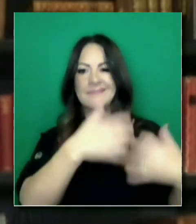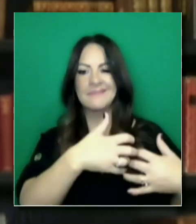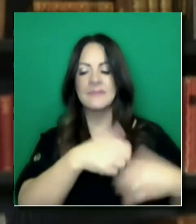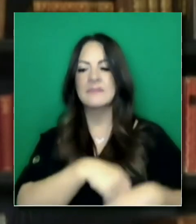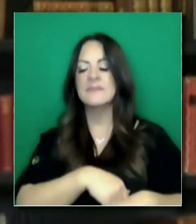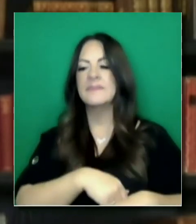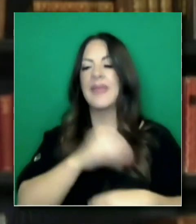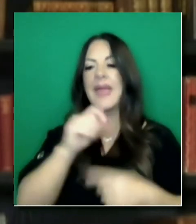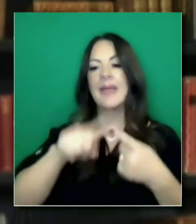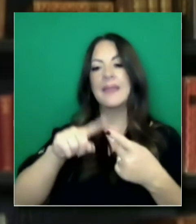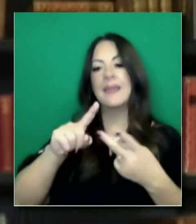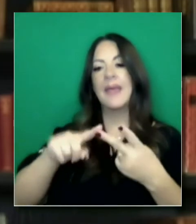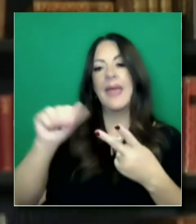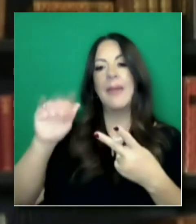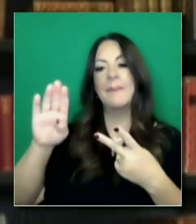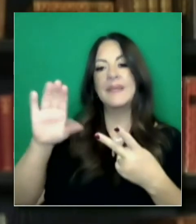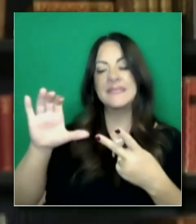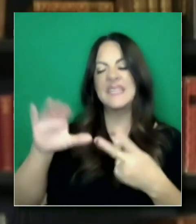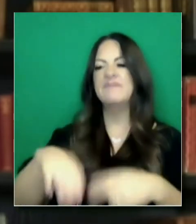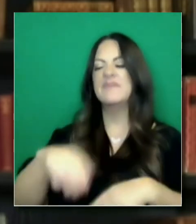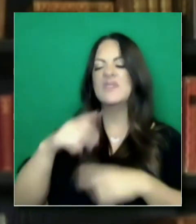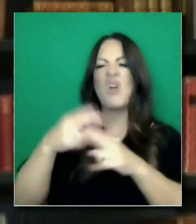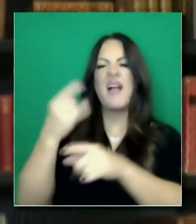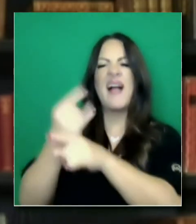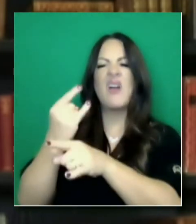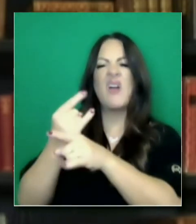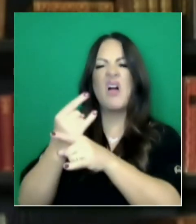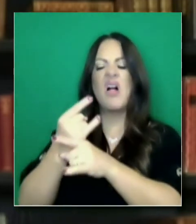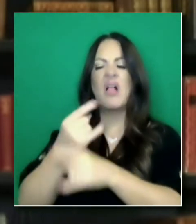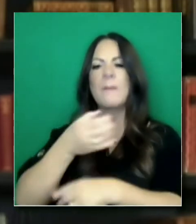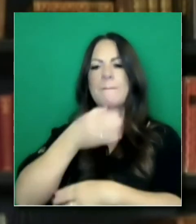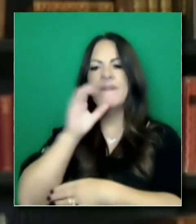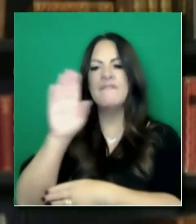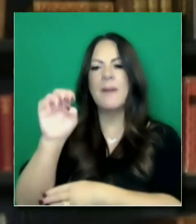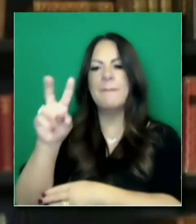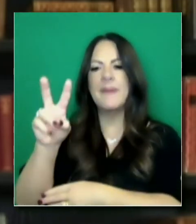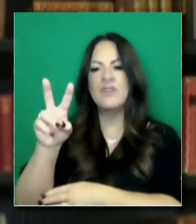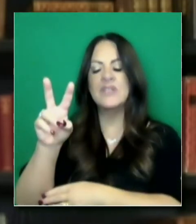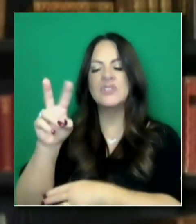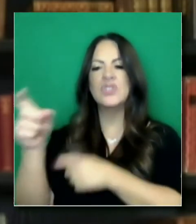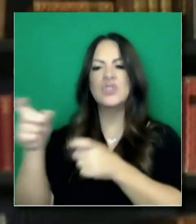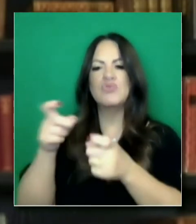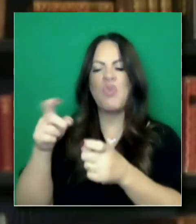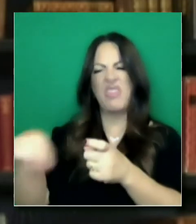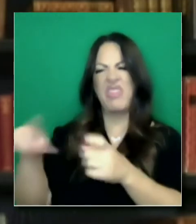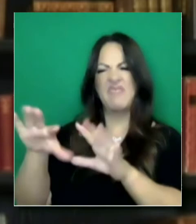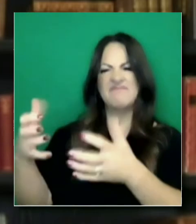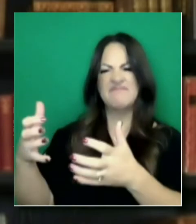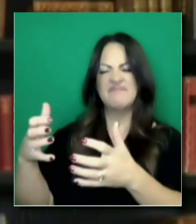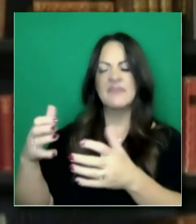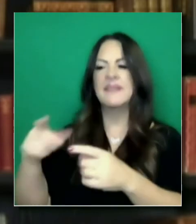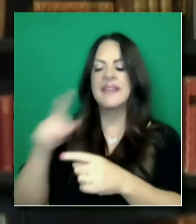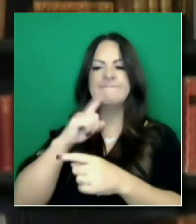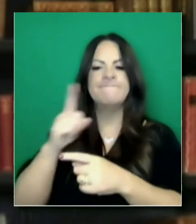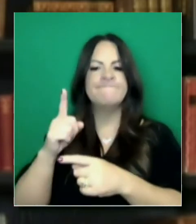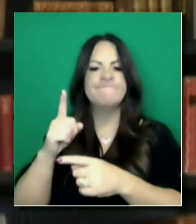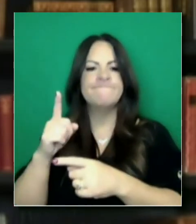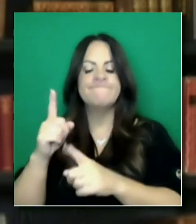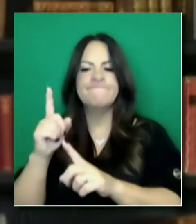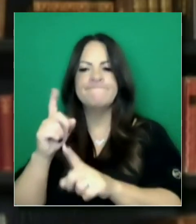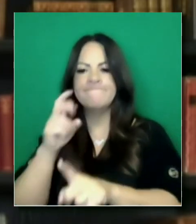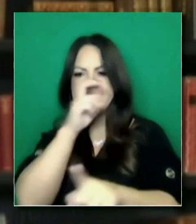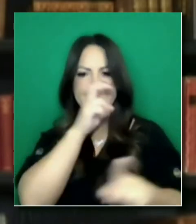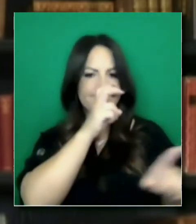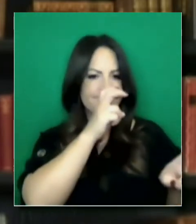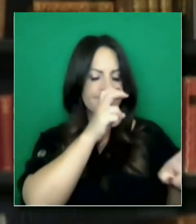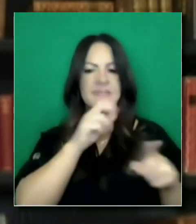Beverage Control, and their number of visits, tens of thousands of visits over the course of the last number of months to bars and restaurants all